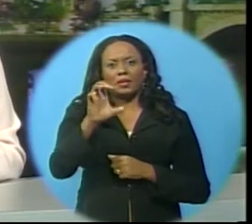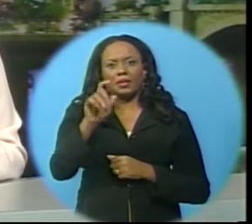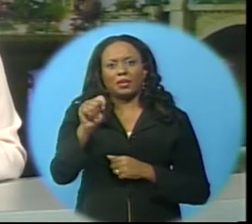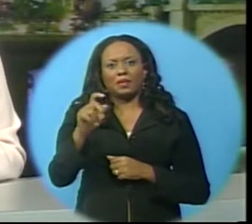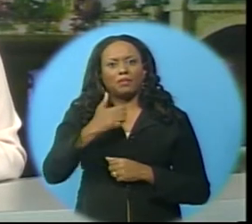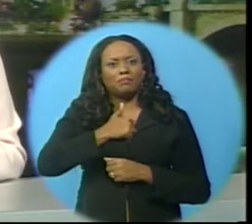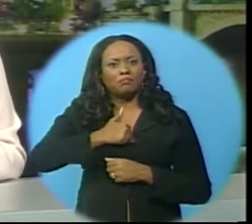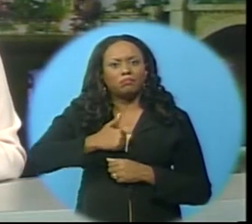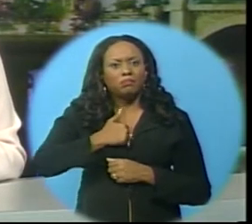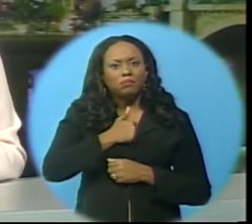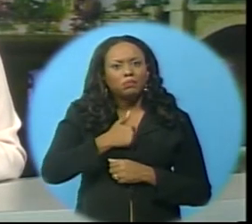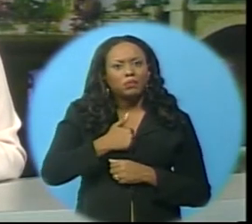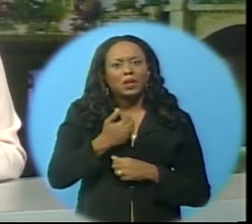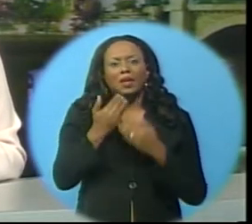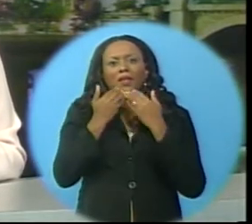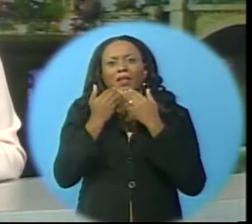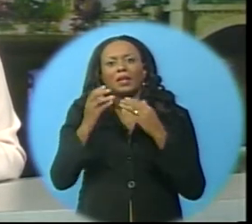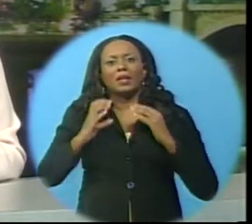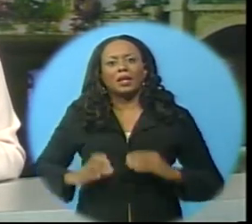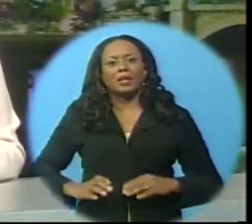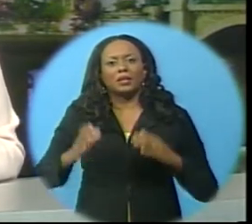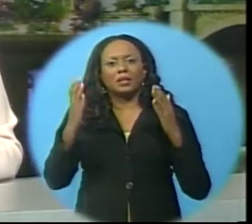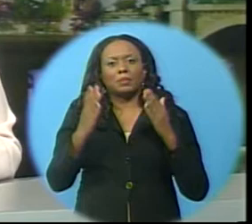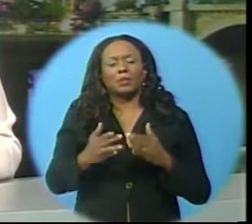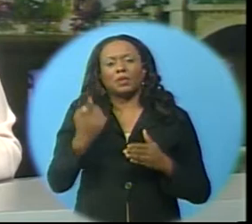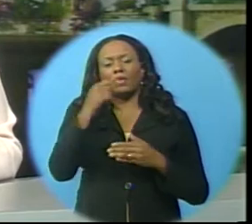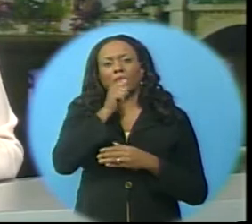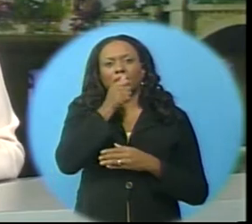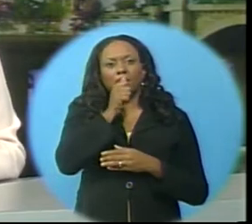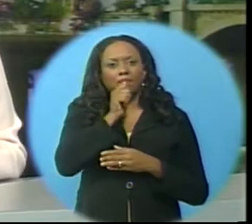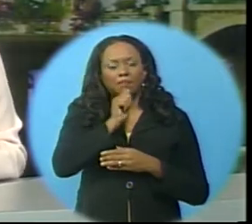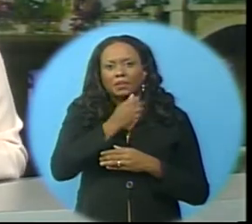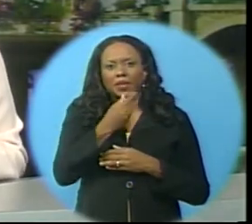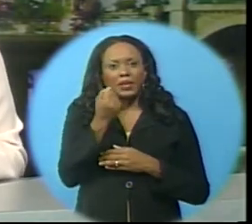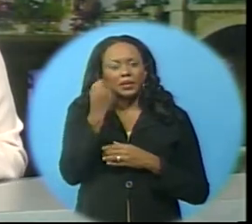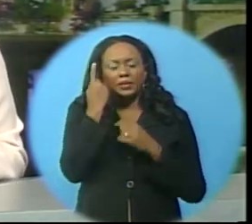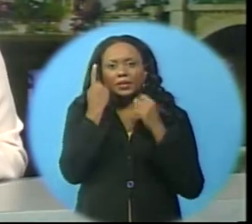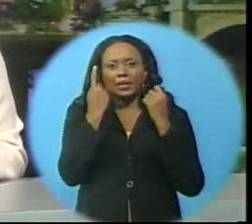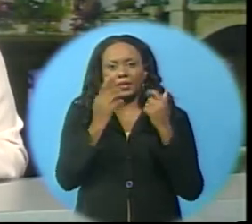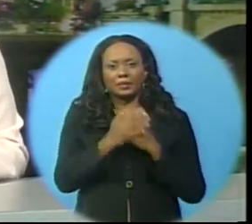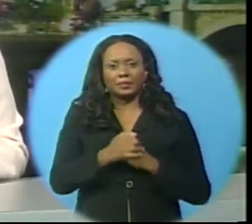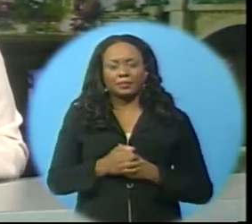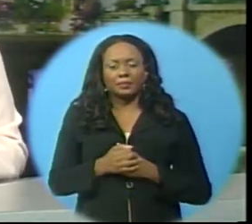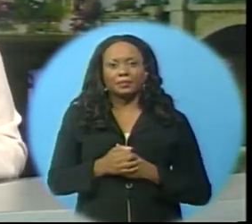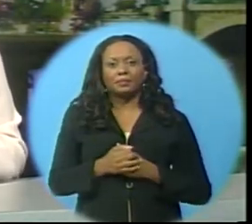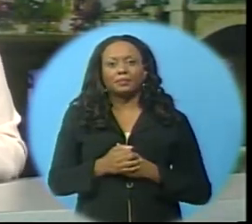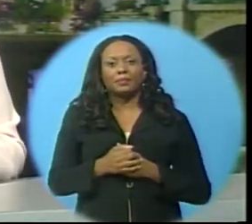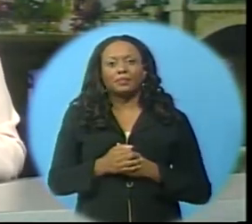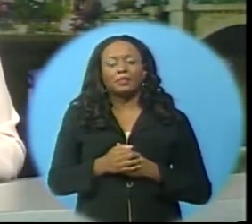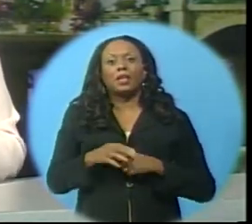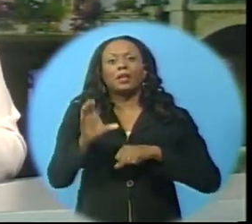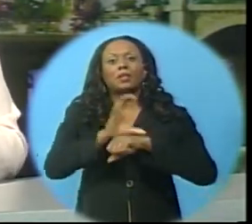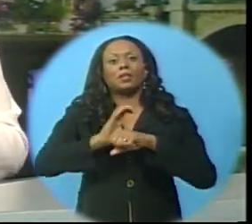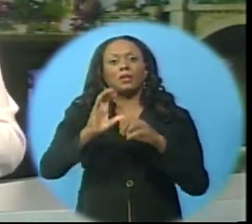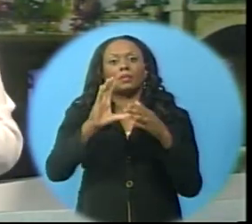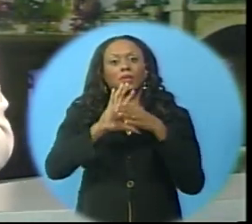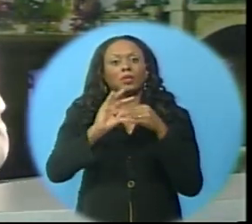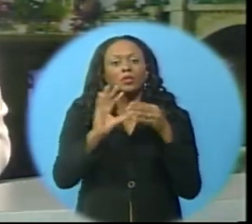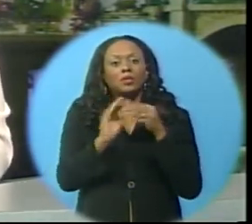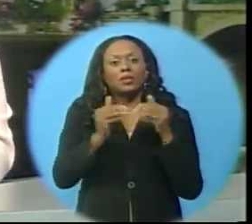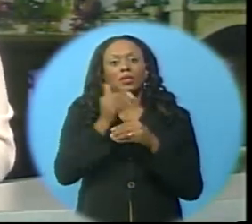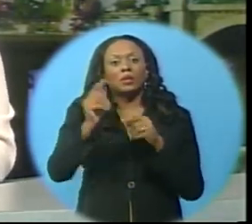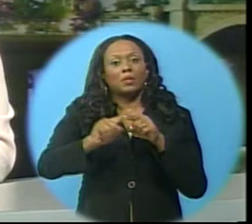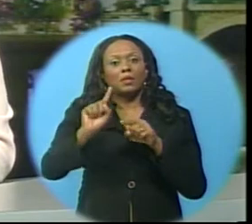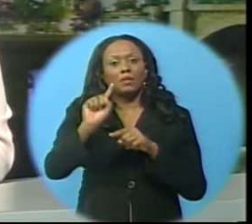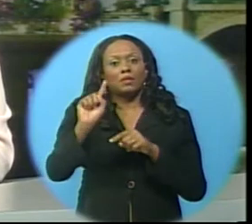Caused And thanks Its valued customers For their patience And understanding Well still to come A look at some of the stories